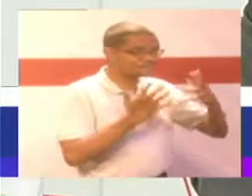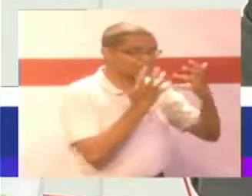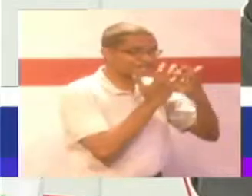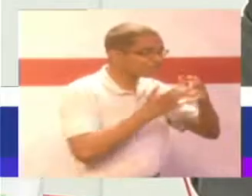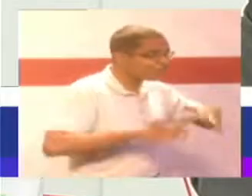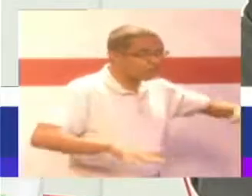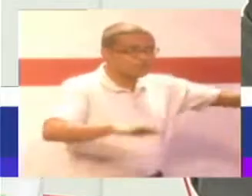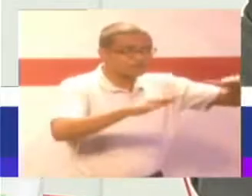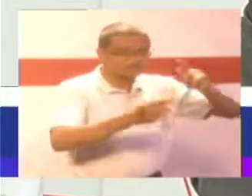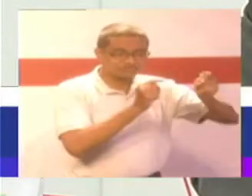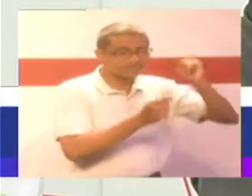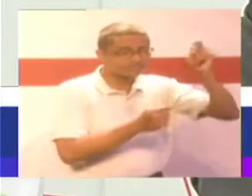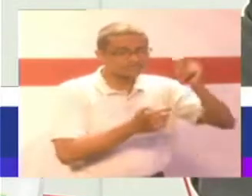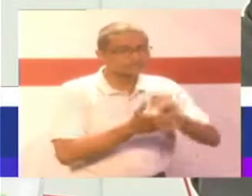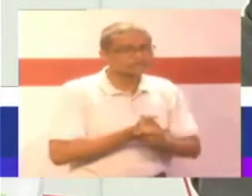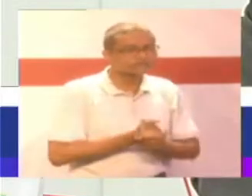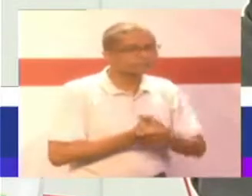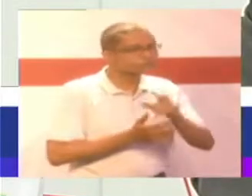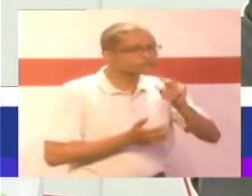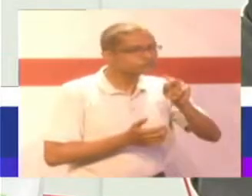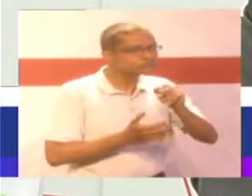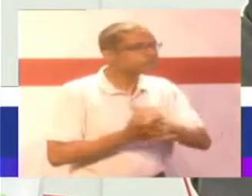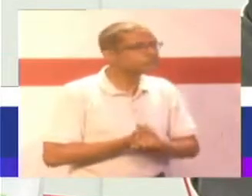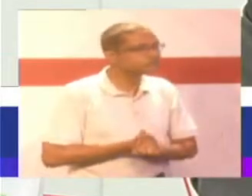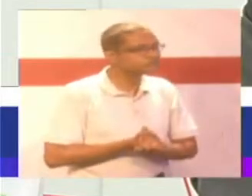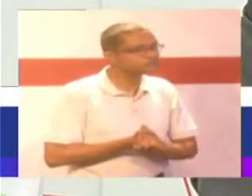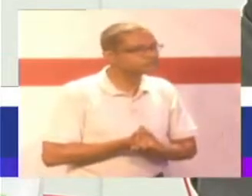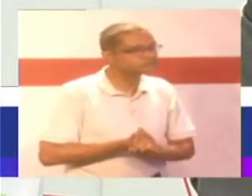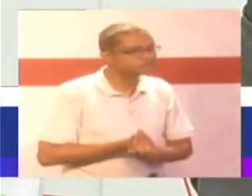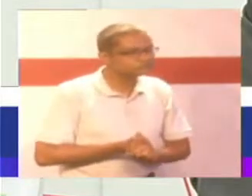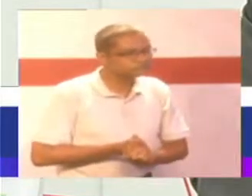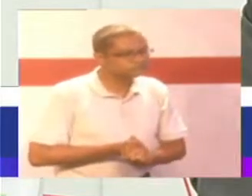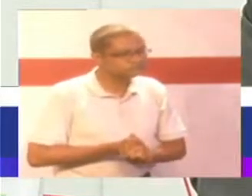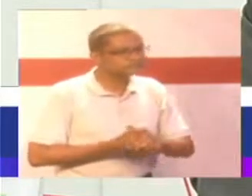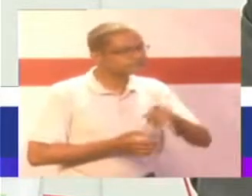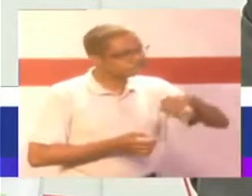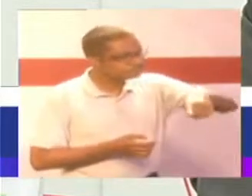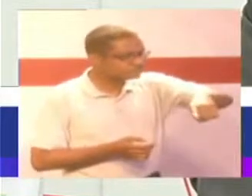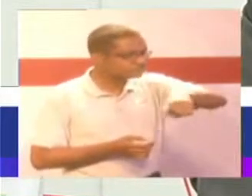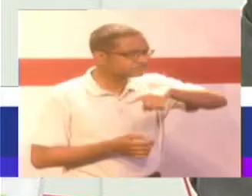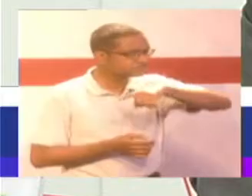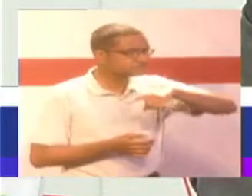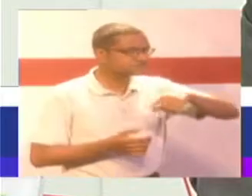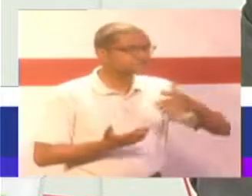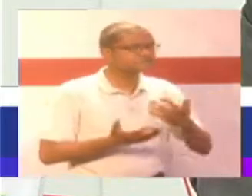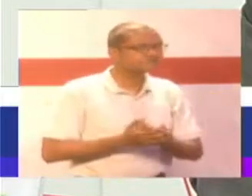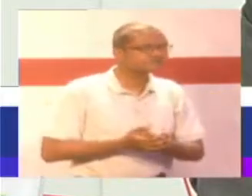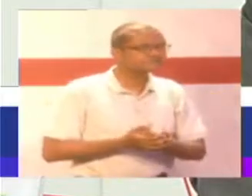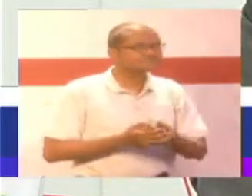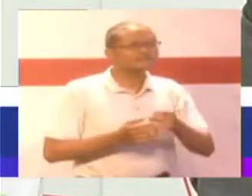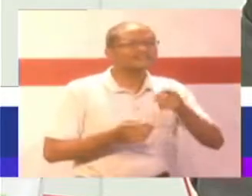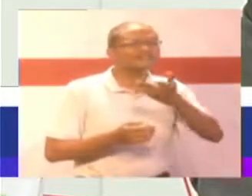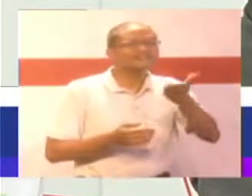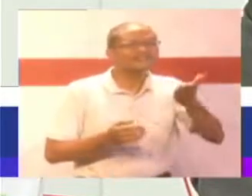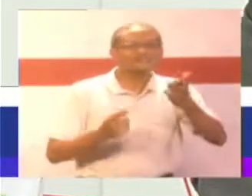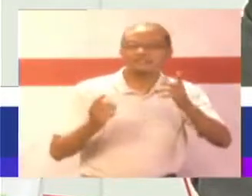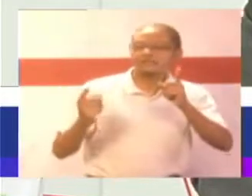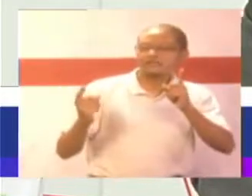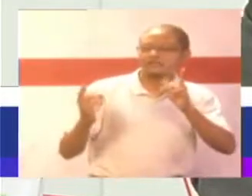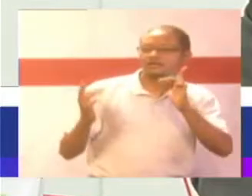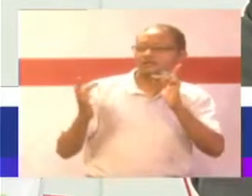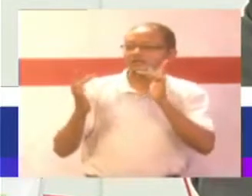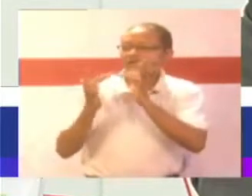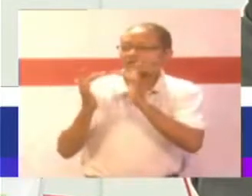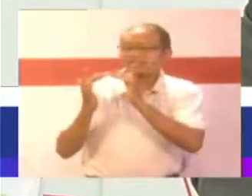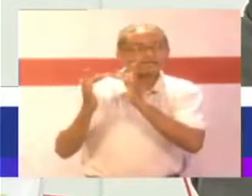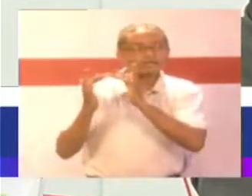made the point on several occasions in the updates, that these cases would have been in contact with other